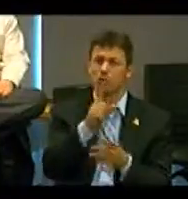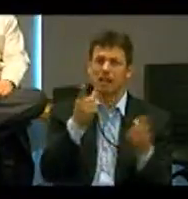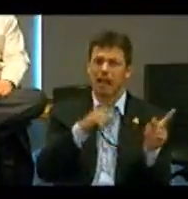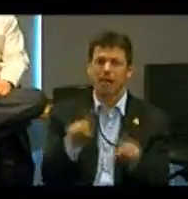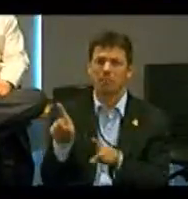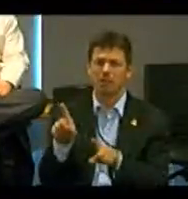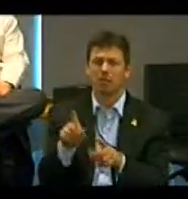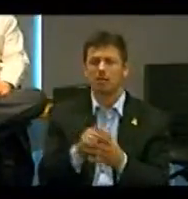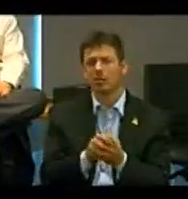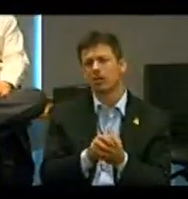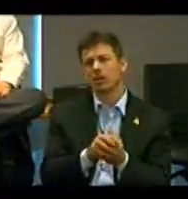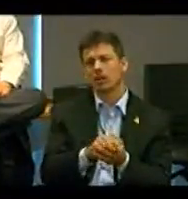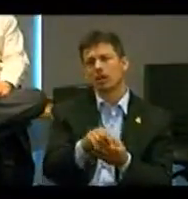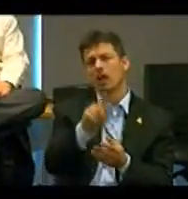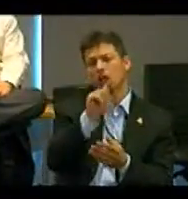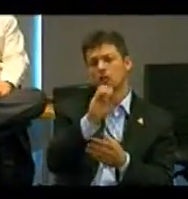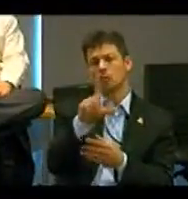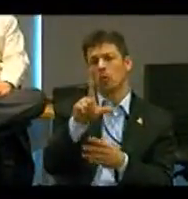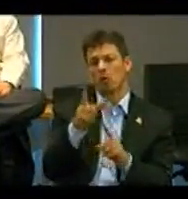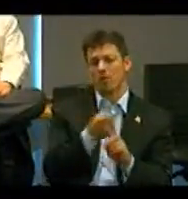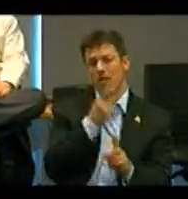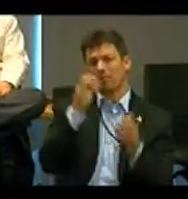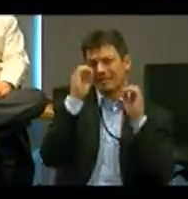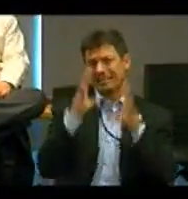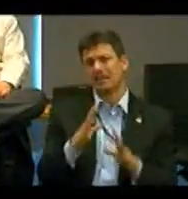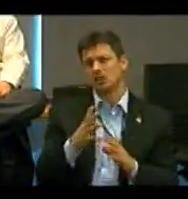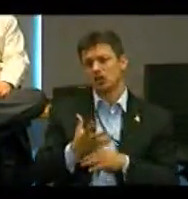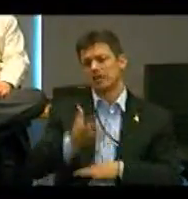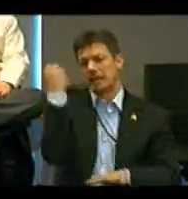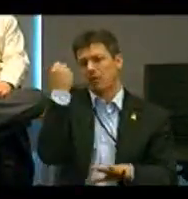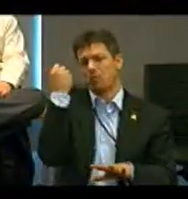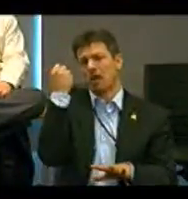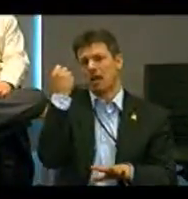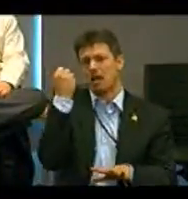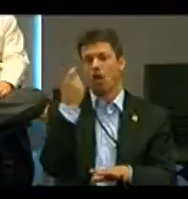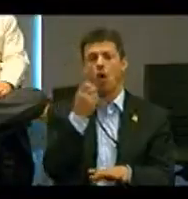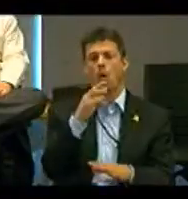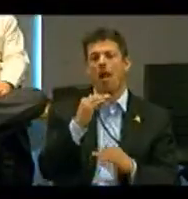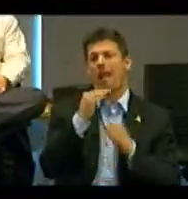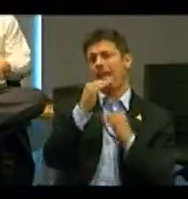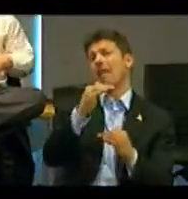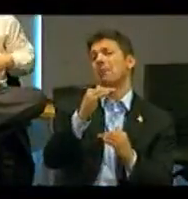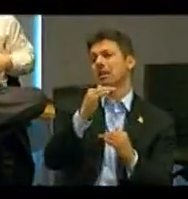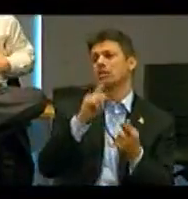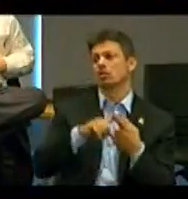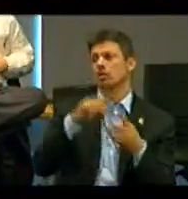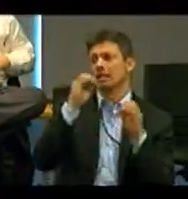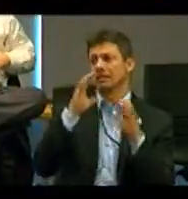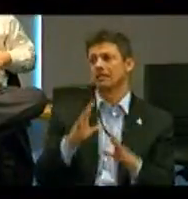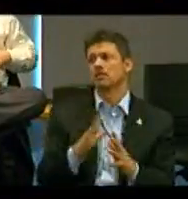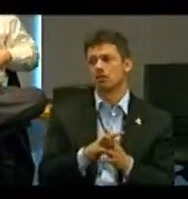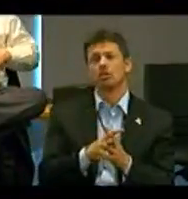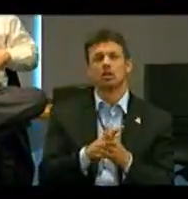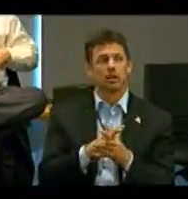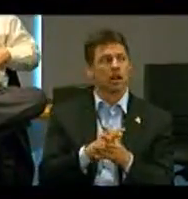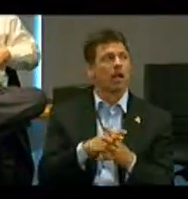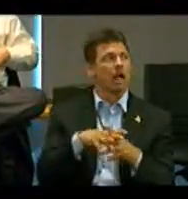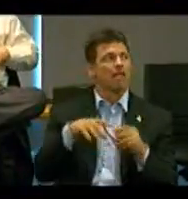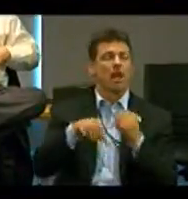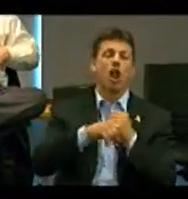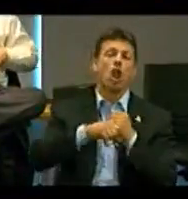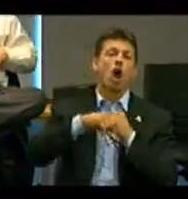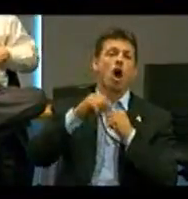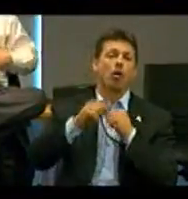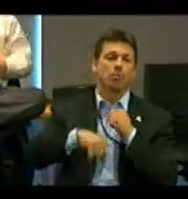right? A tool from teachers is taken away rather instantly or severely limited rather instantly. And then over a long period of time